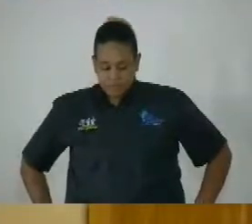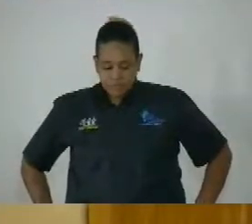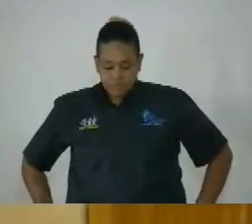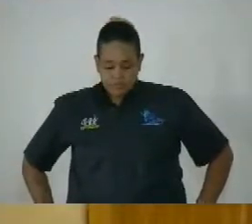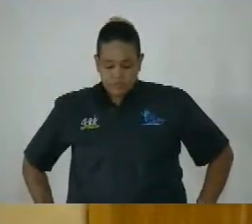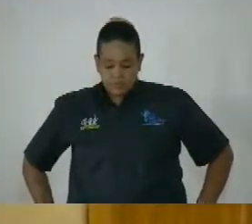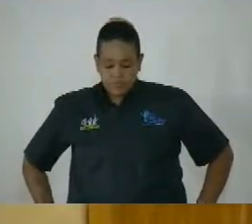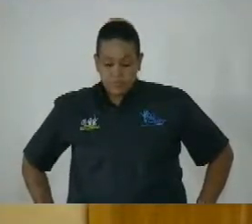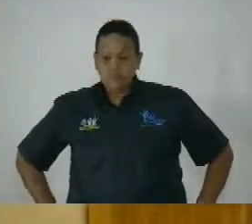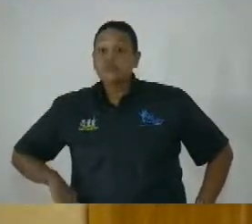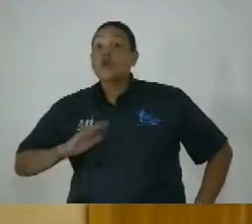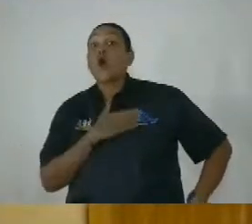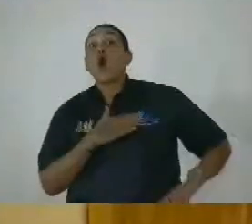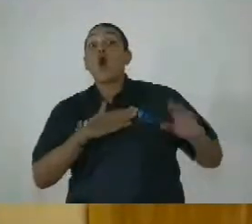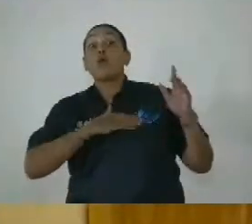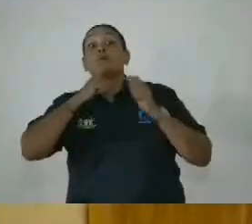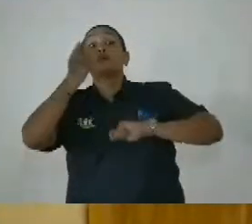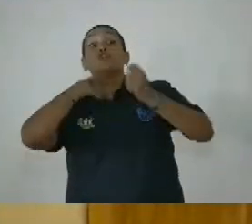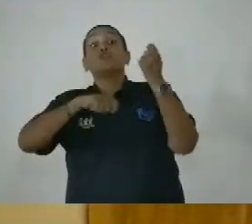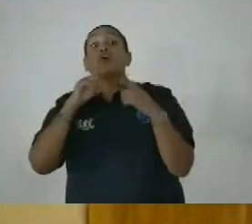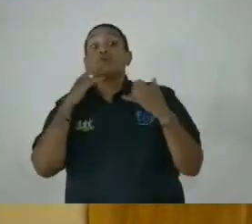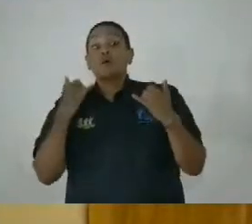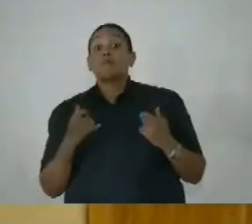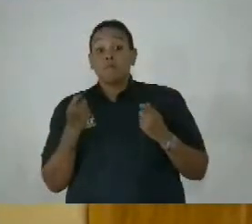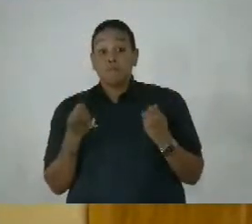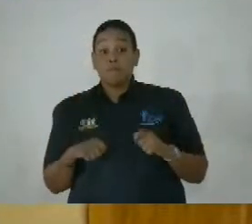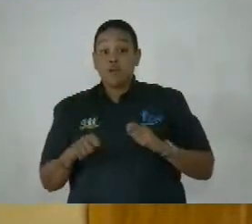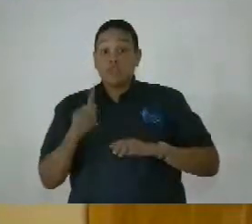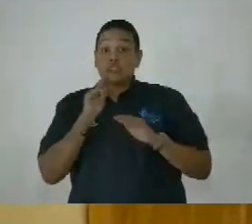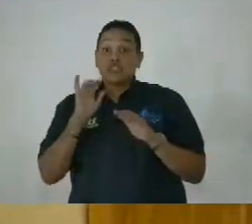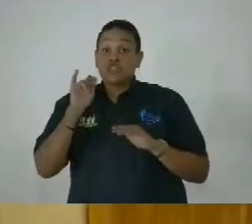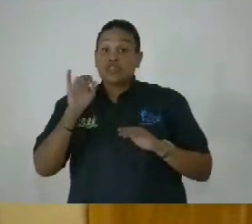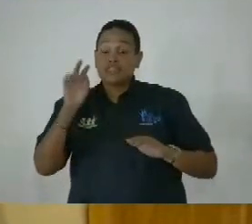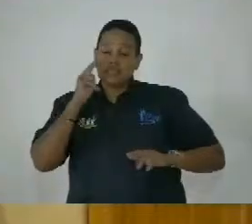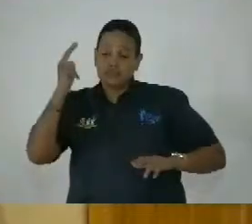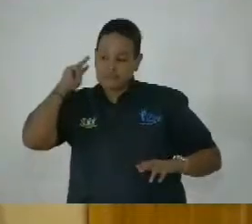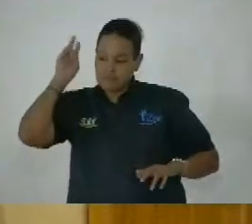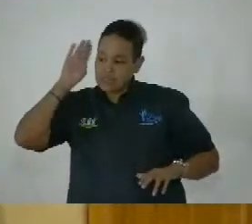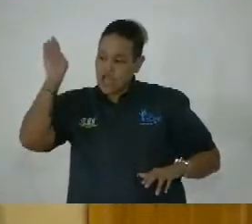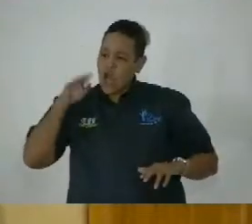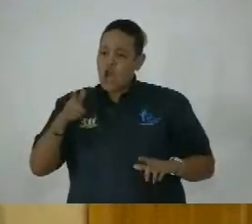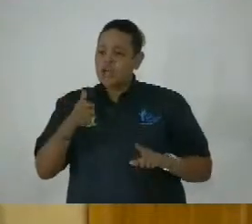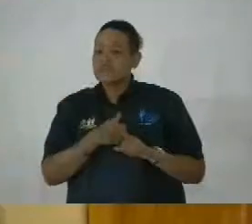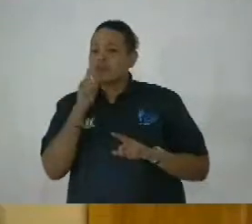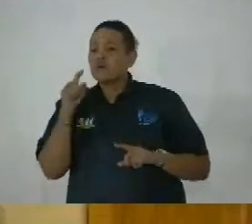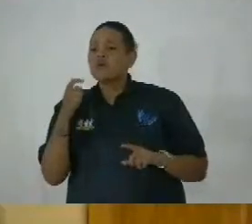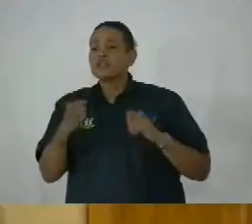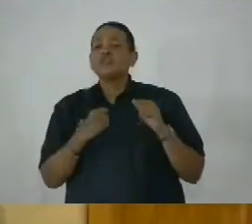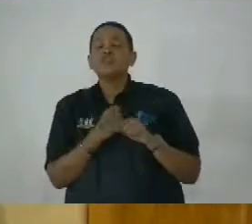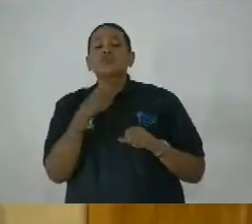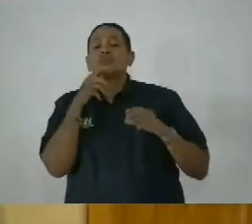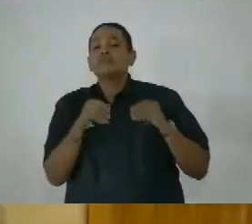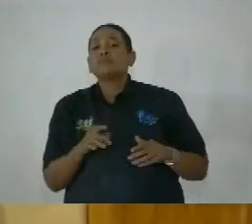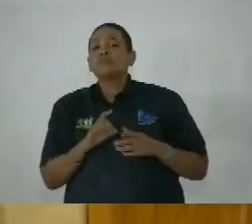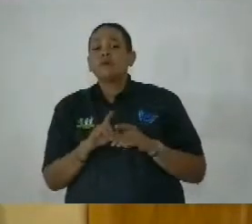Our commitment in transforming and modernizing the JCF, Madam Speaker, is reflected in all the, not only in the years of expenditure, but focus on a number